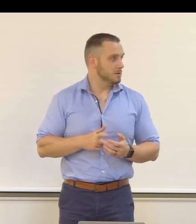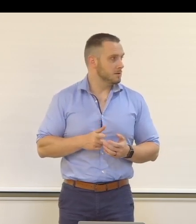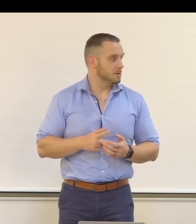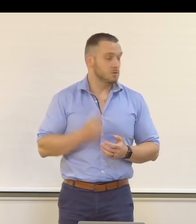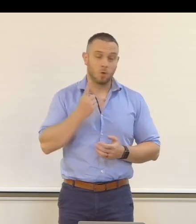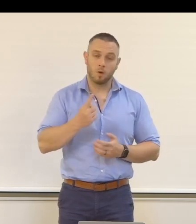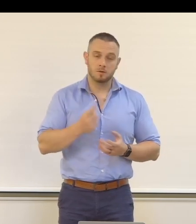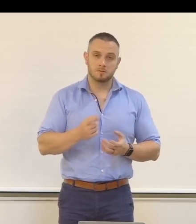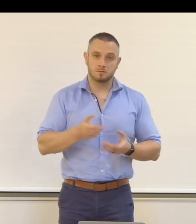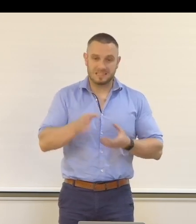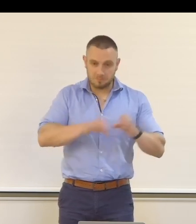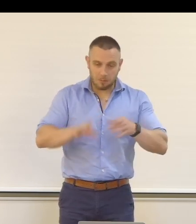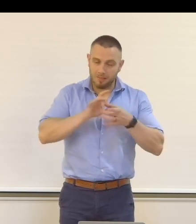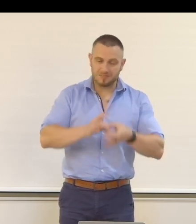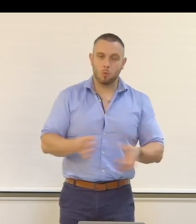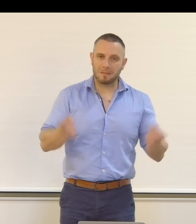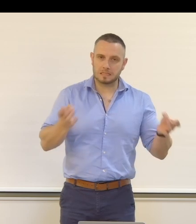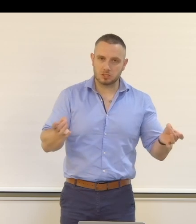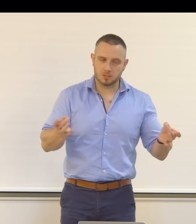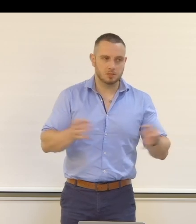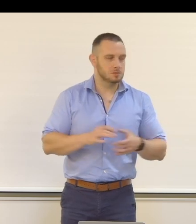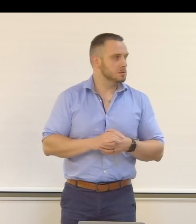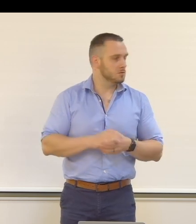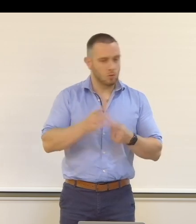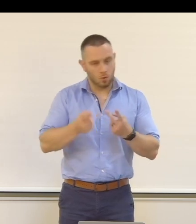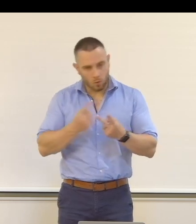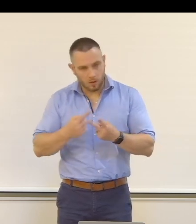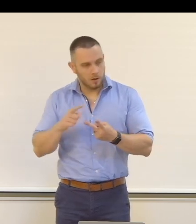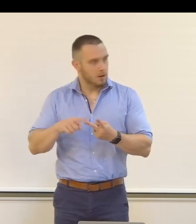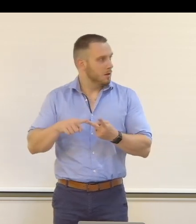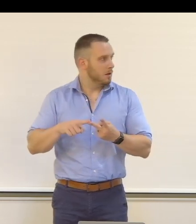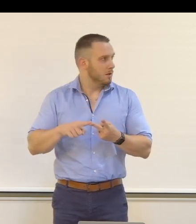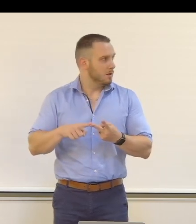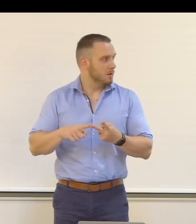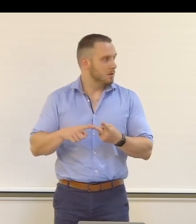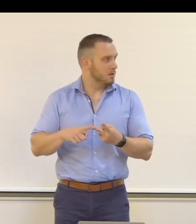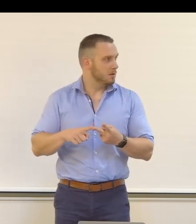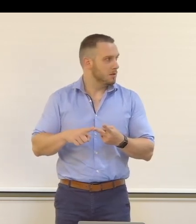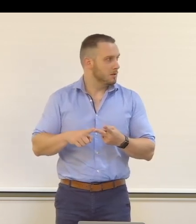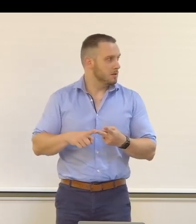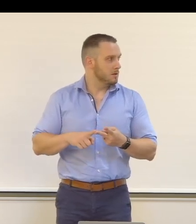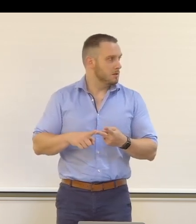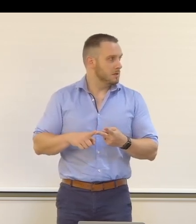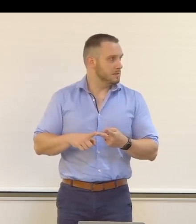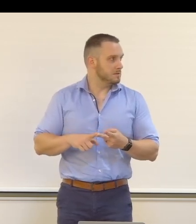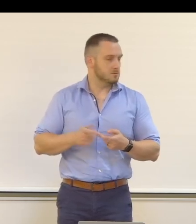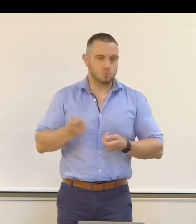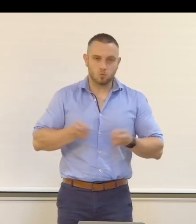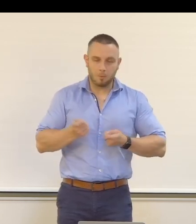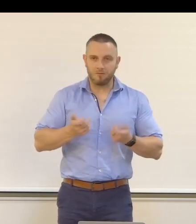experiment was about meditation, and the other one was about it's not really meditation, but coping